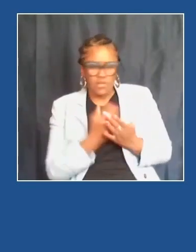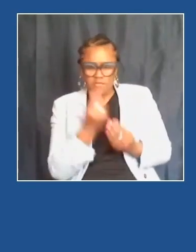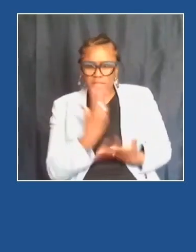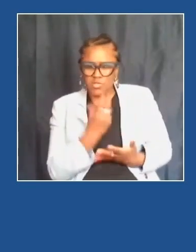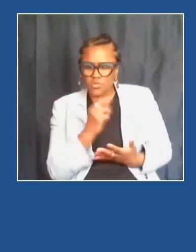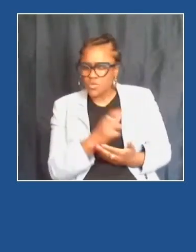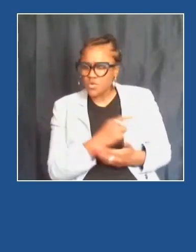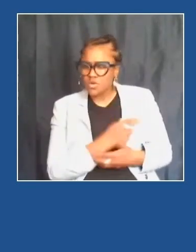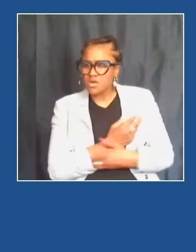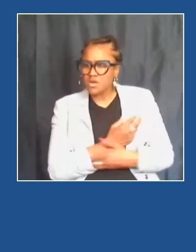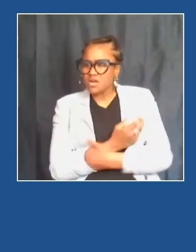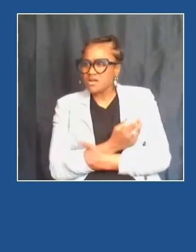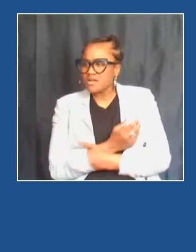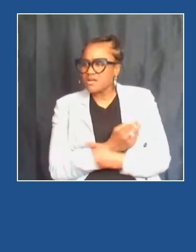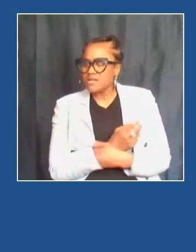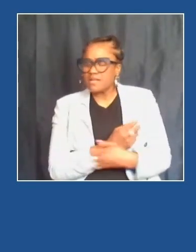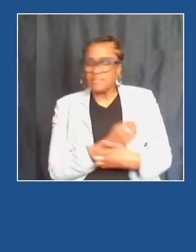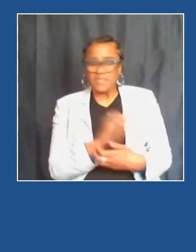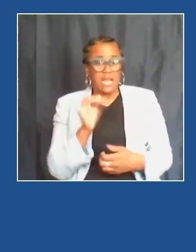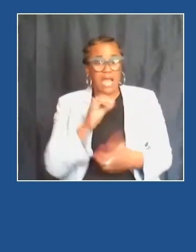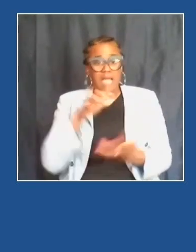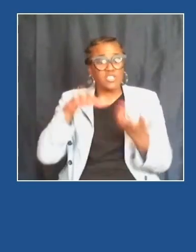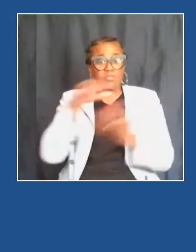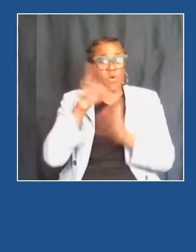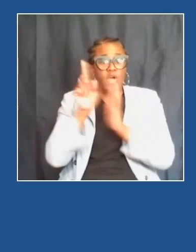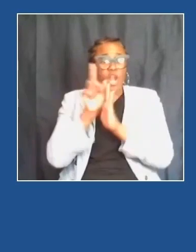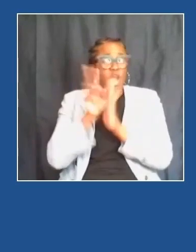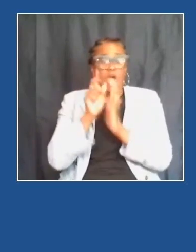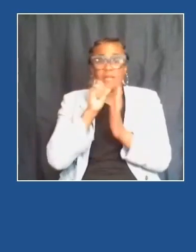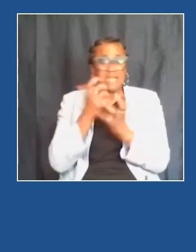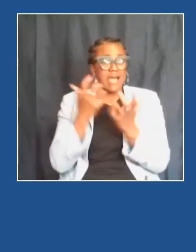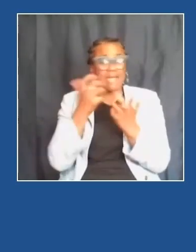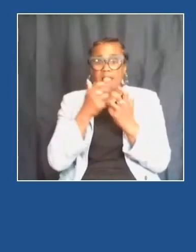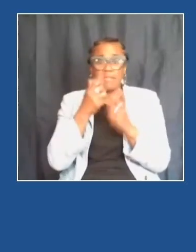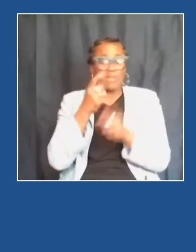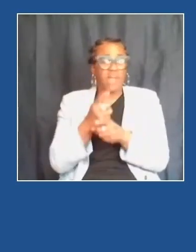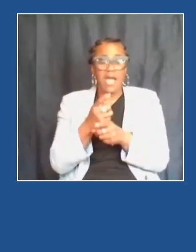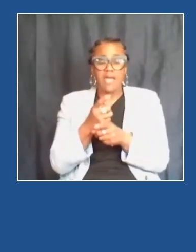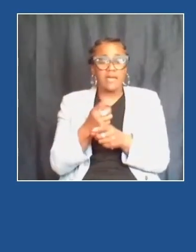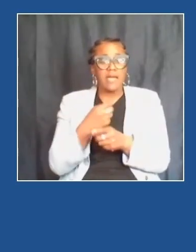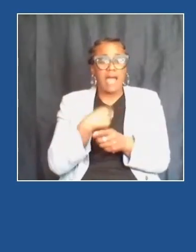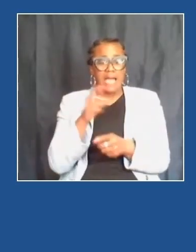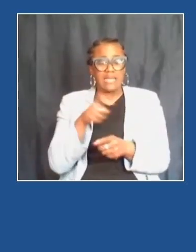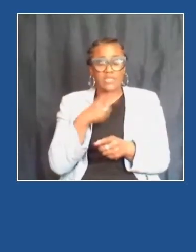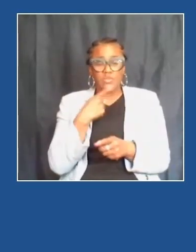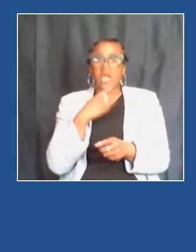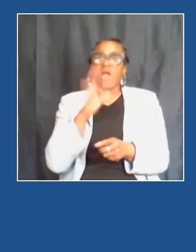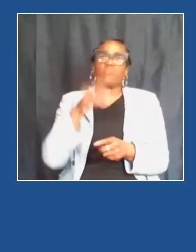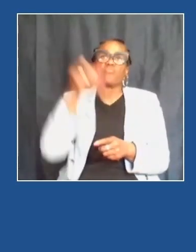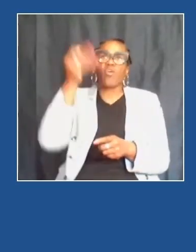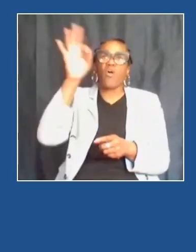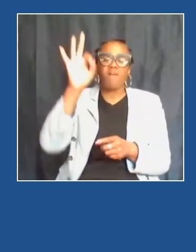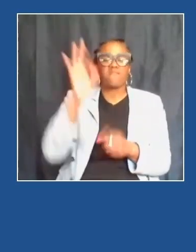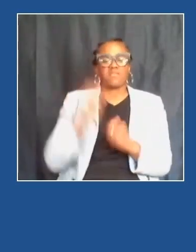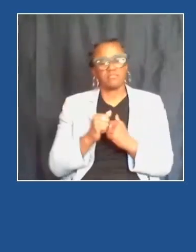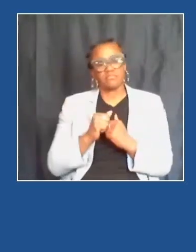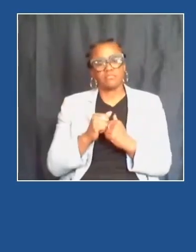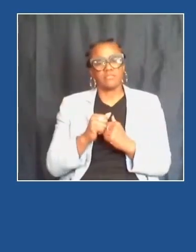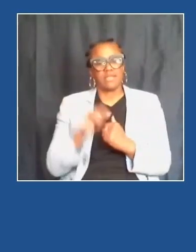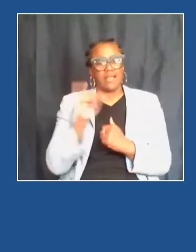is it like a smoke alarm that's just not calibrated right? And I need to say, oh, turn it off.